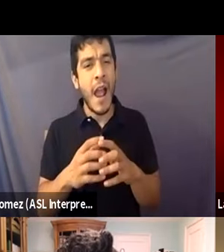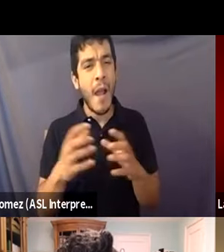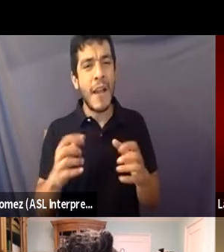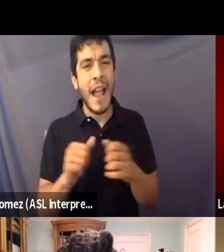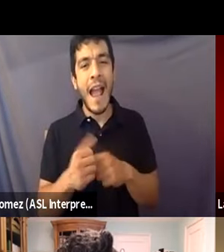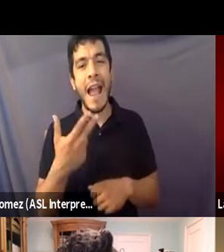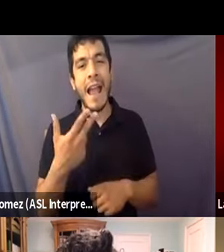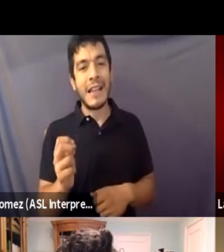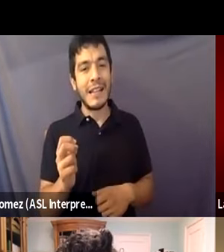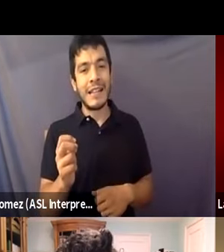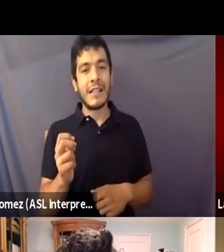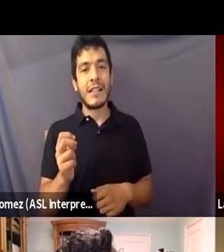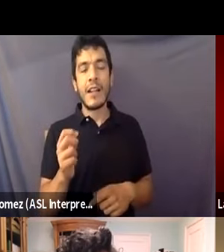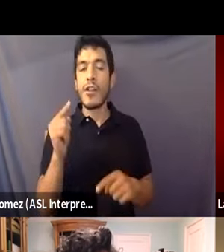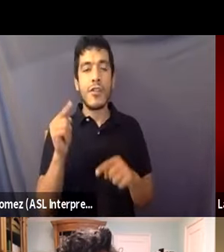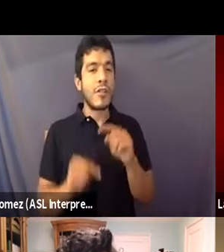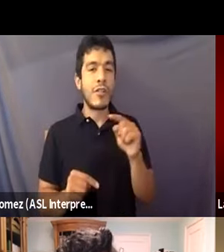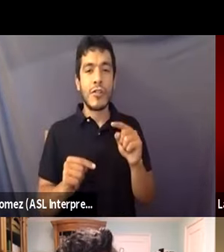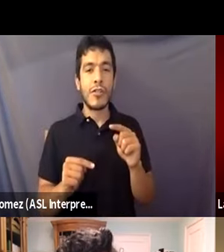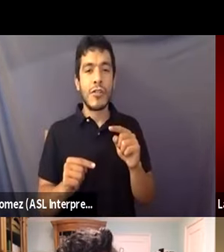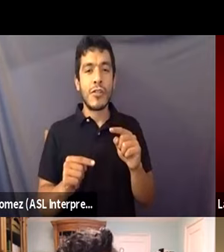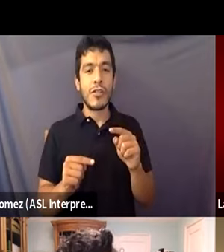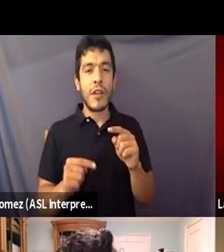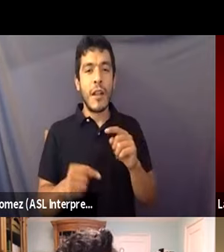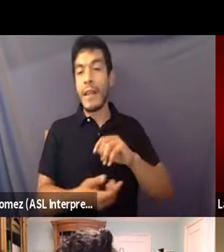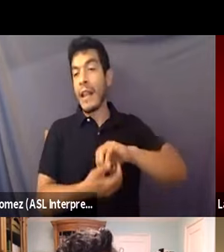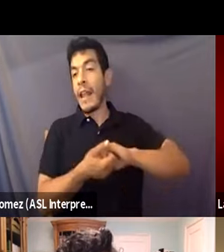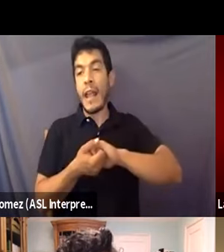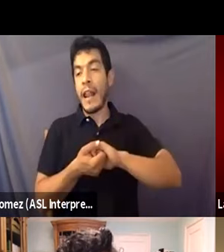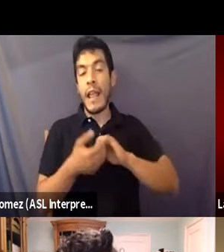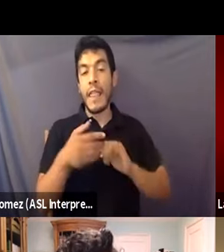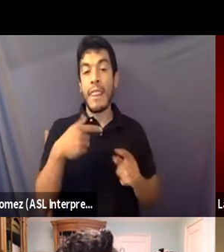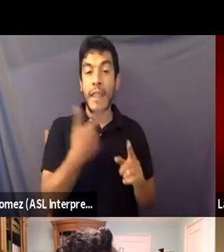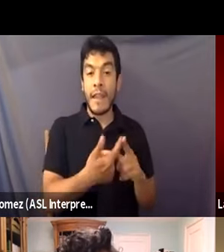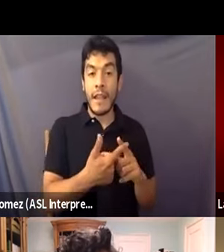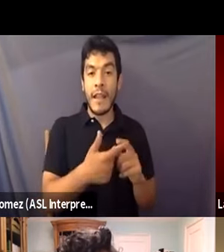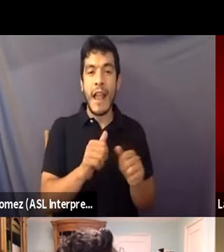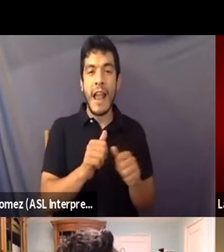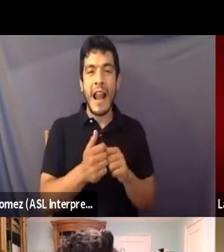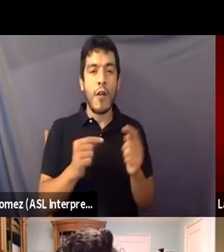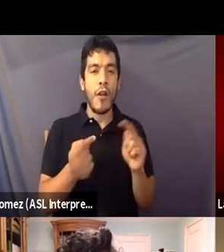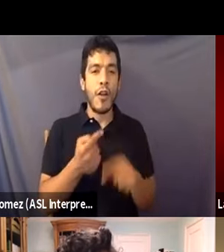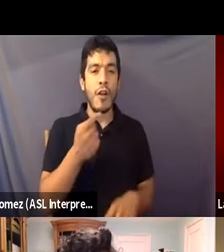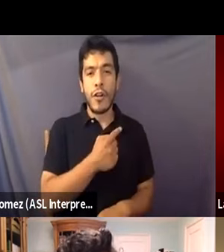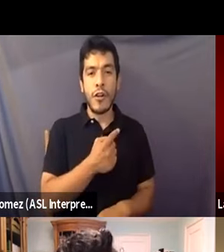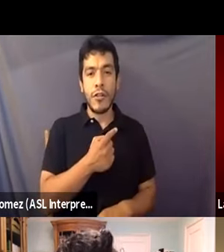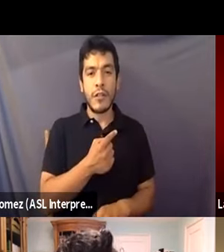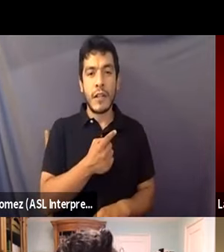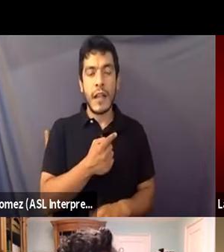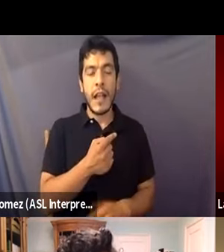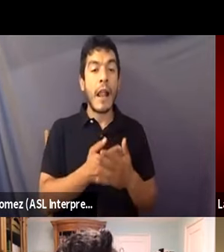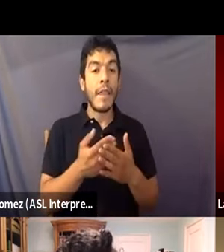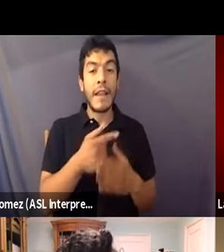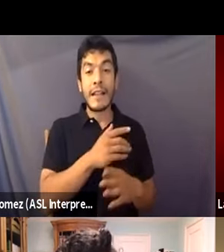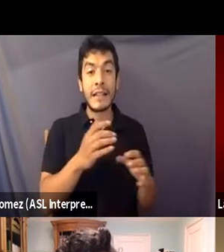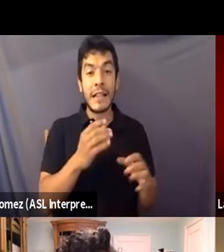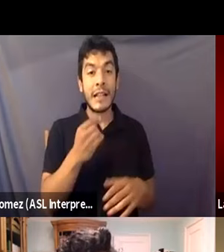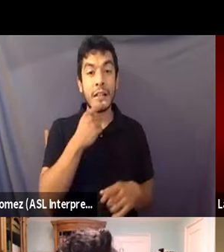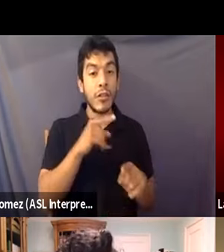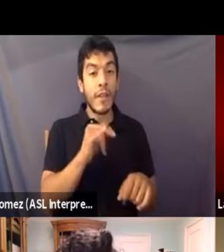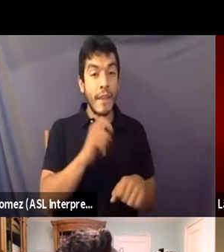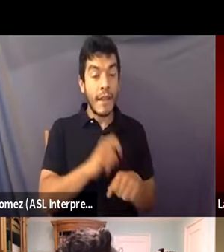couldn't be an ally then and how it, and the things that he did and said during that time